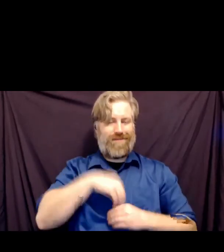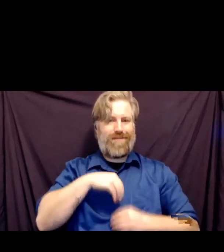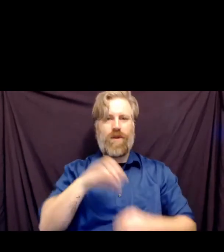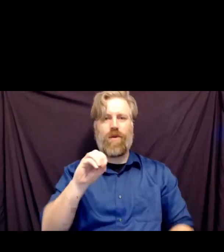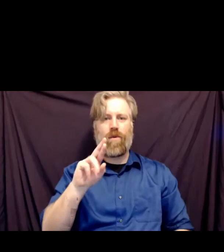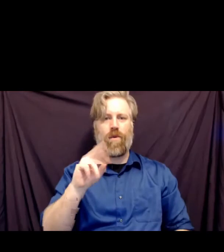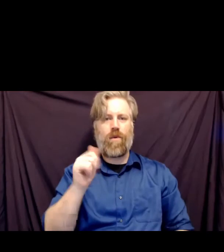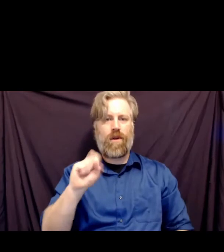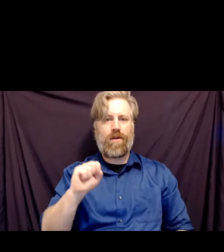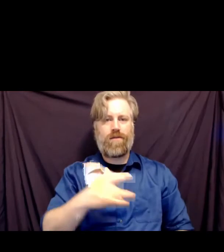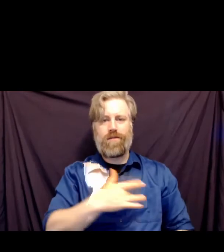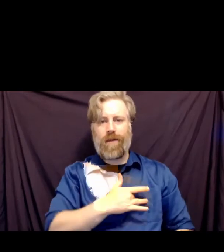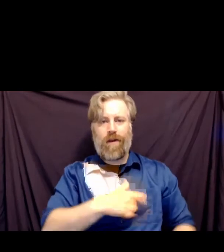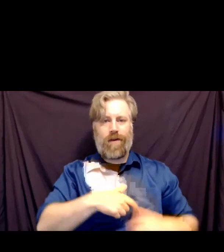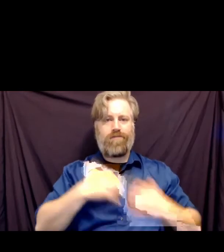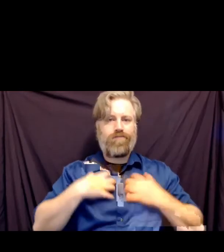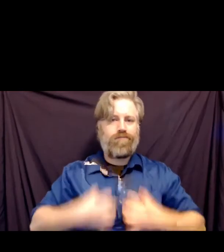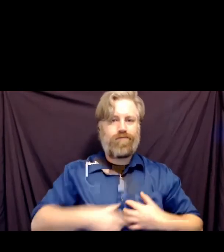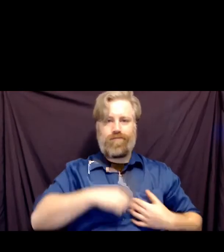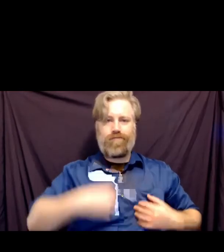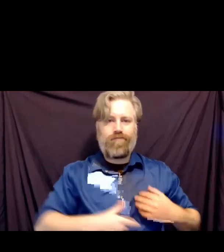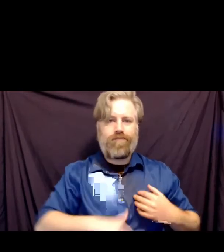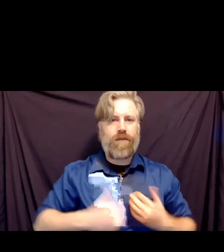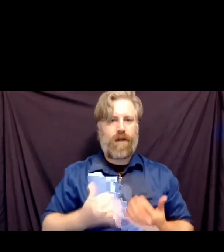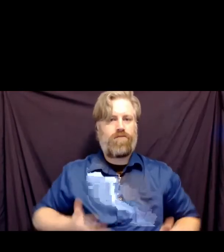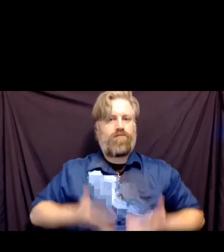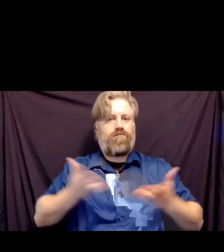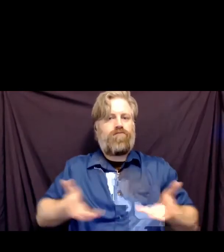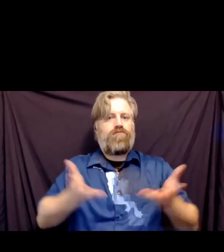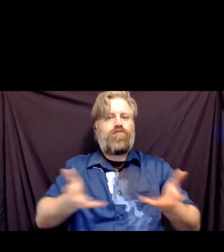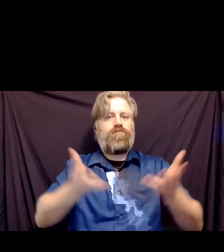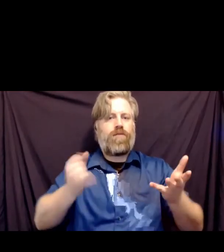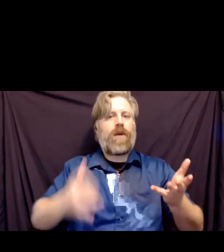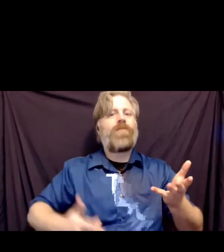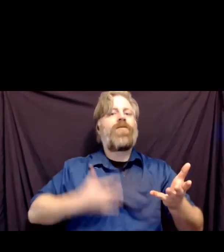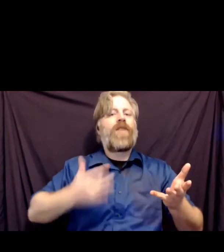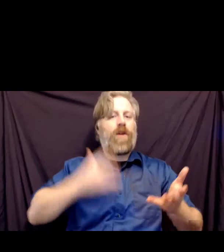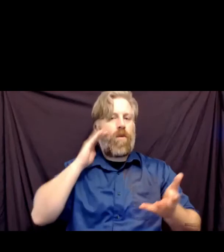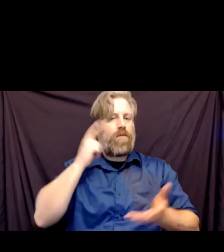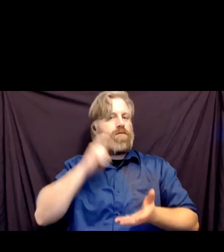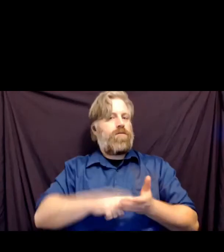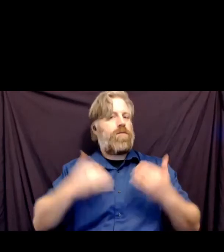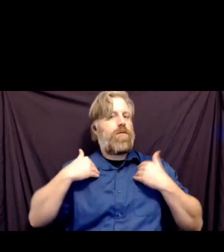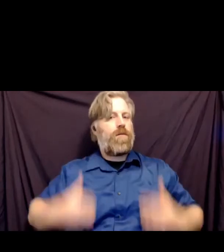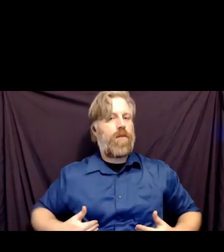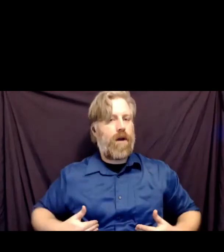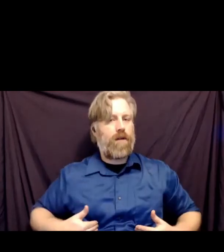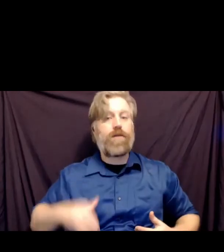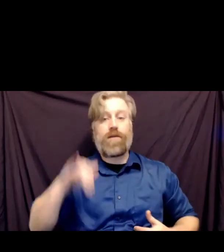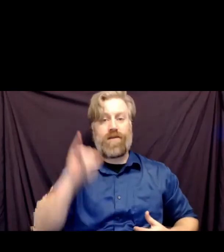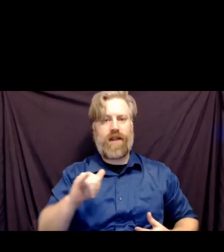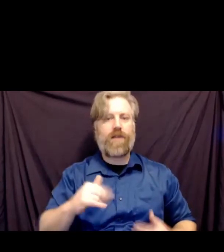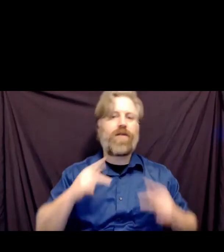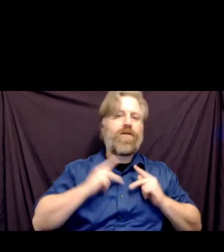feel our bodies. So this system has to do with physical, mental, emotional, and